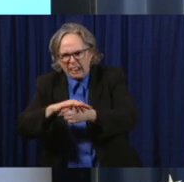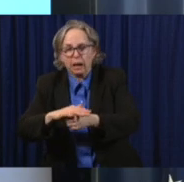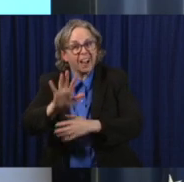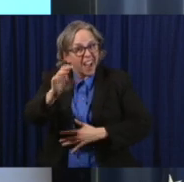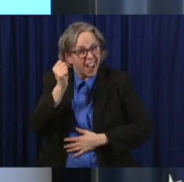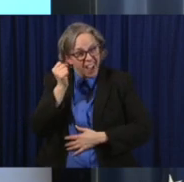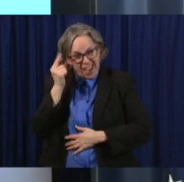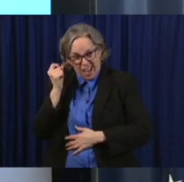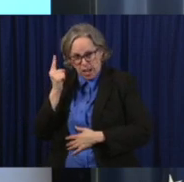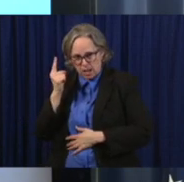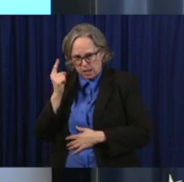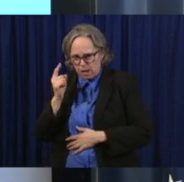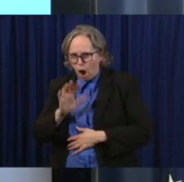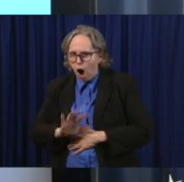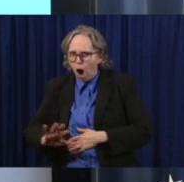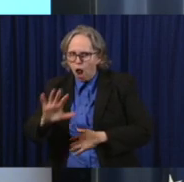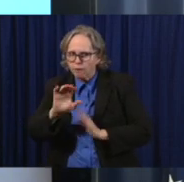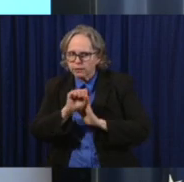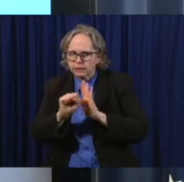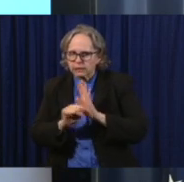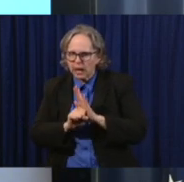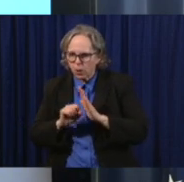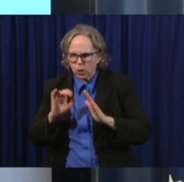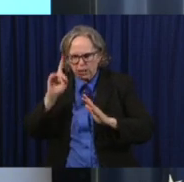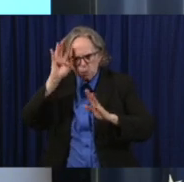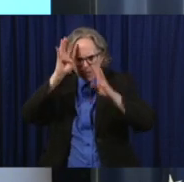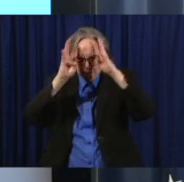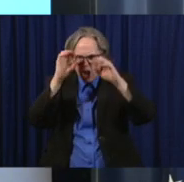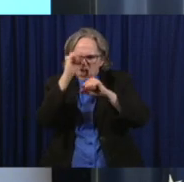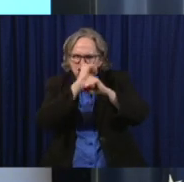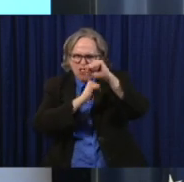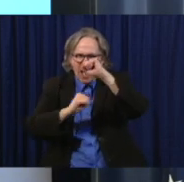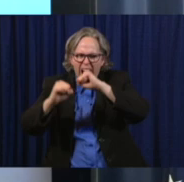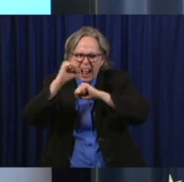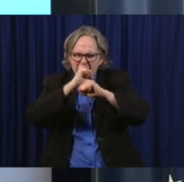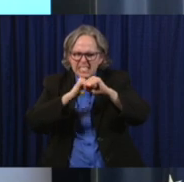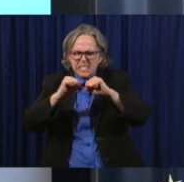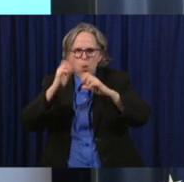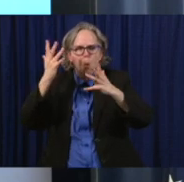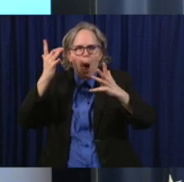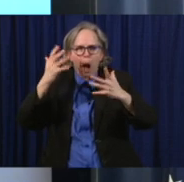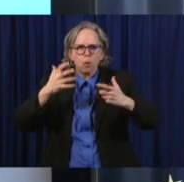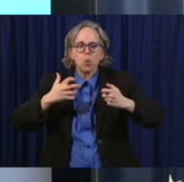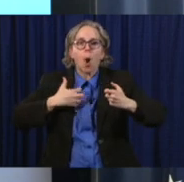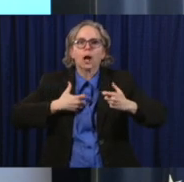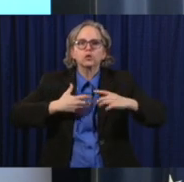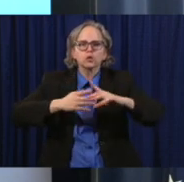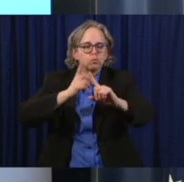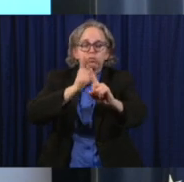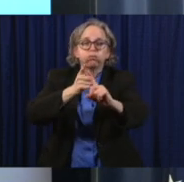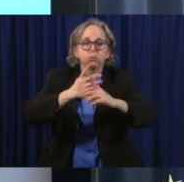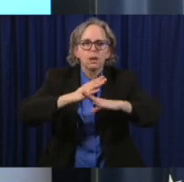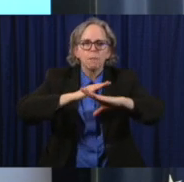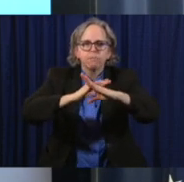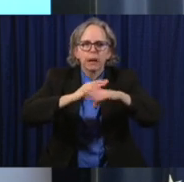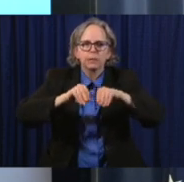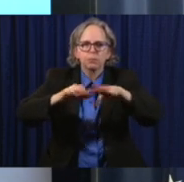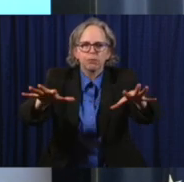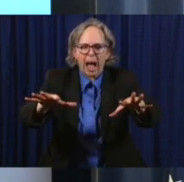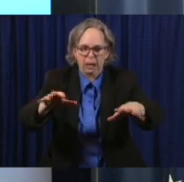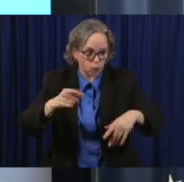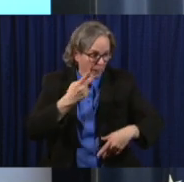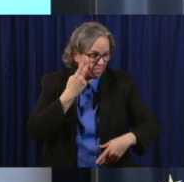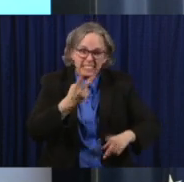strategy is intended to try to stop the virus whenever we are aware of a circumstance